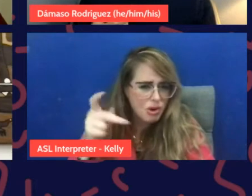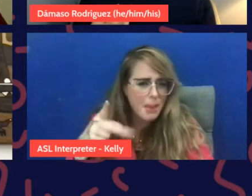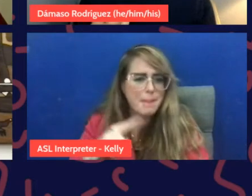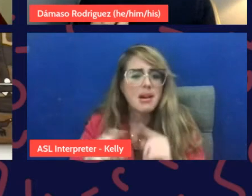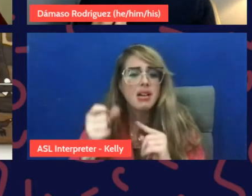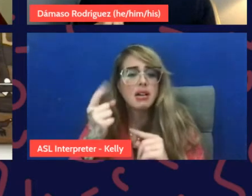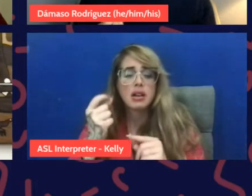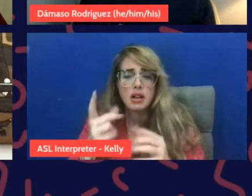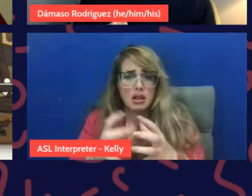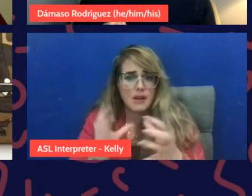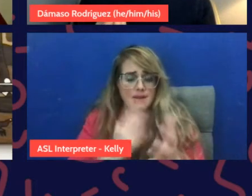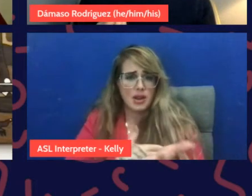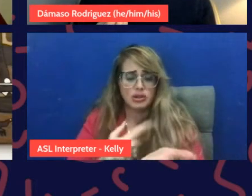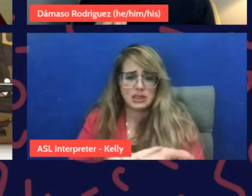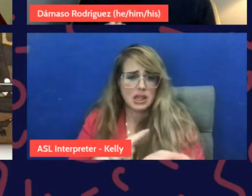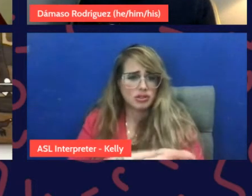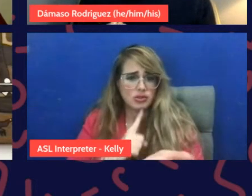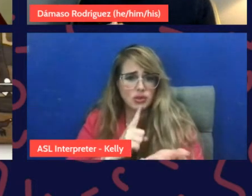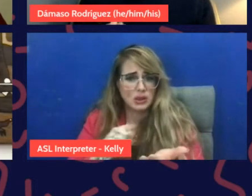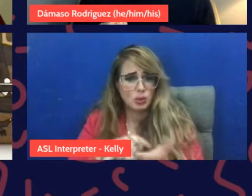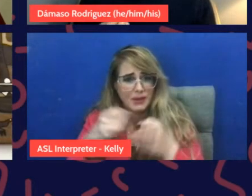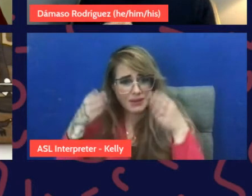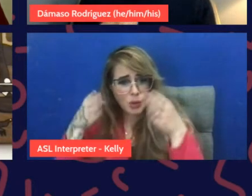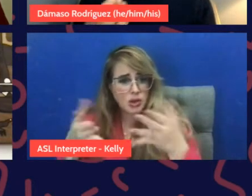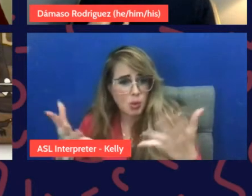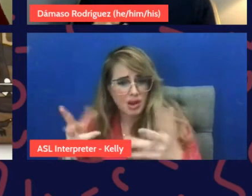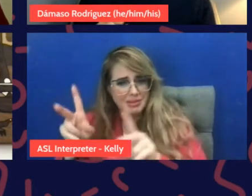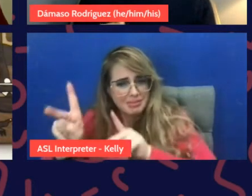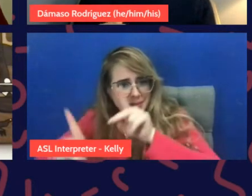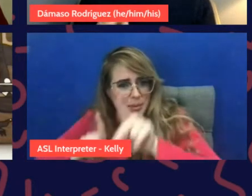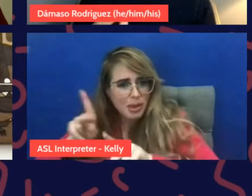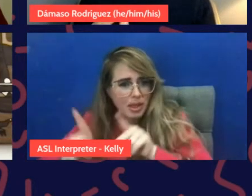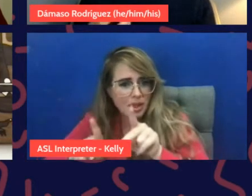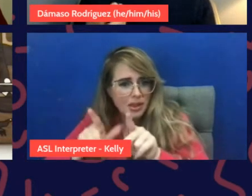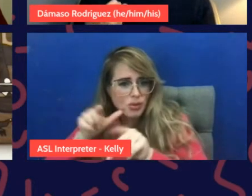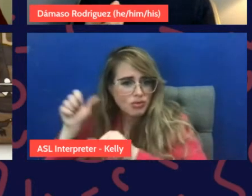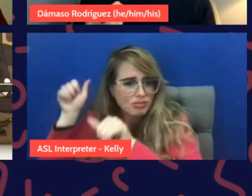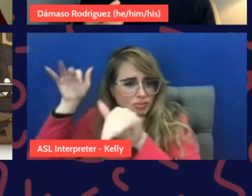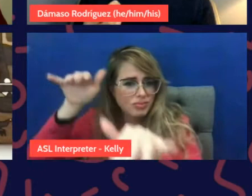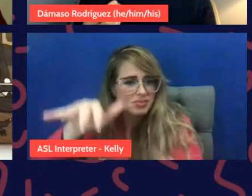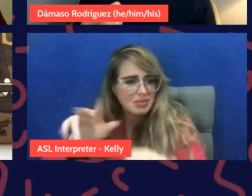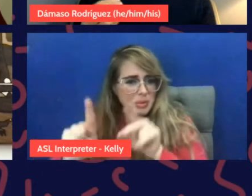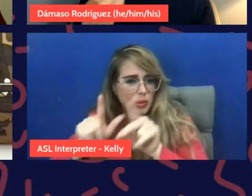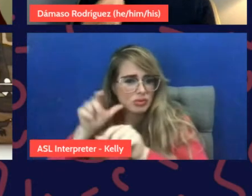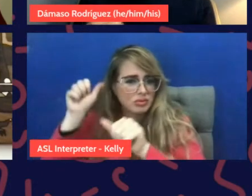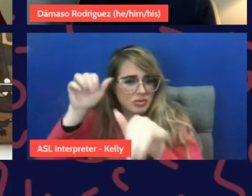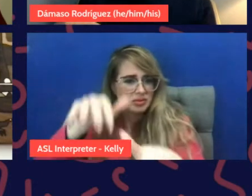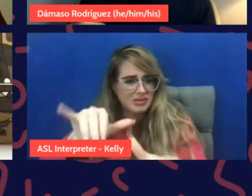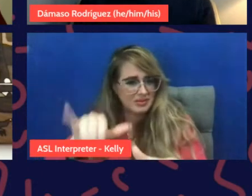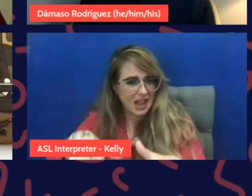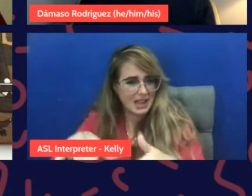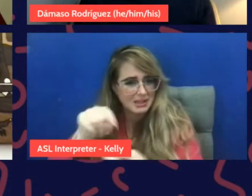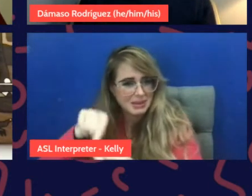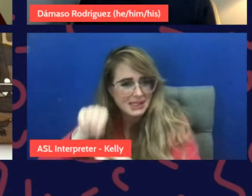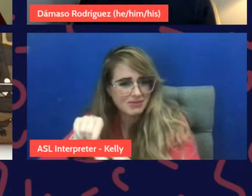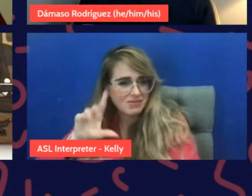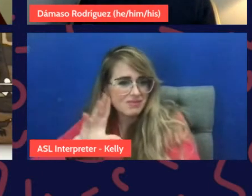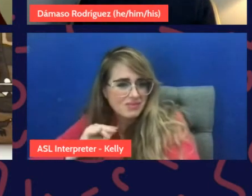Much of our conversation has really been about immigrants and being an immigrant and those specific